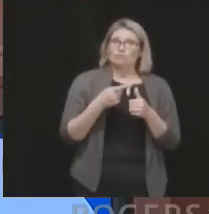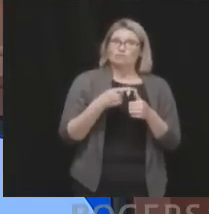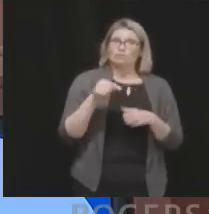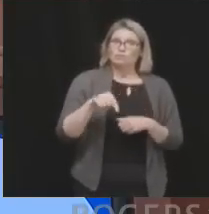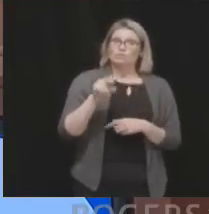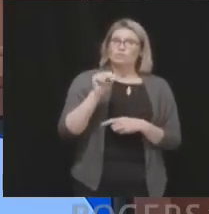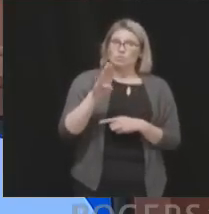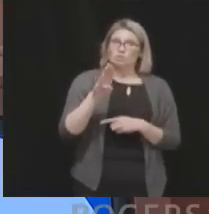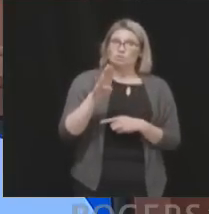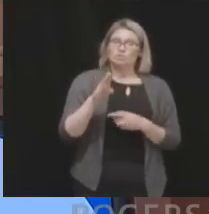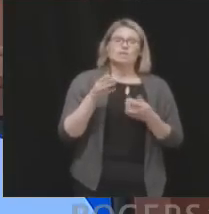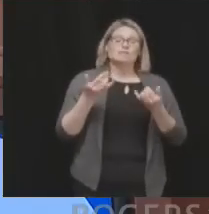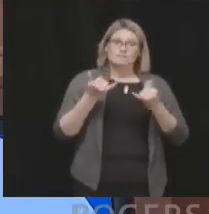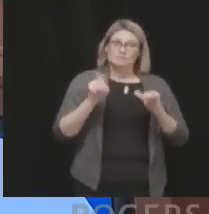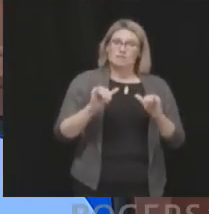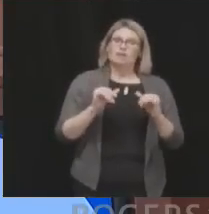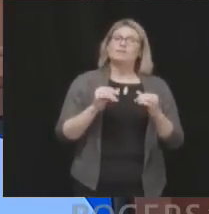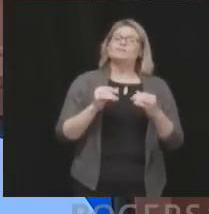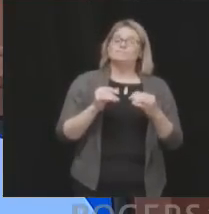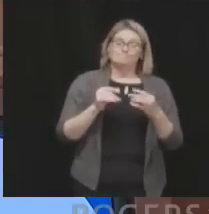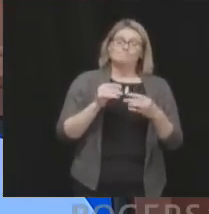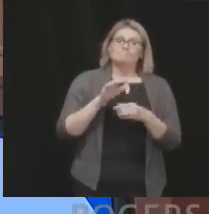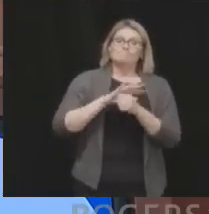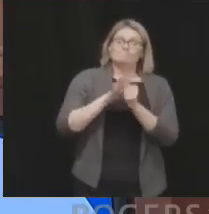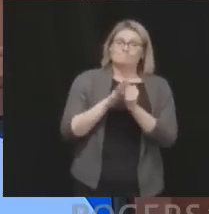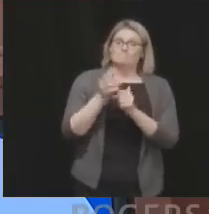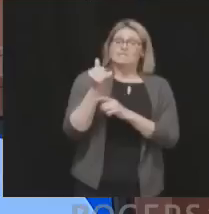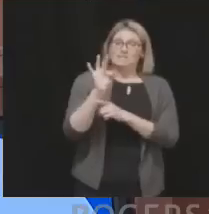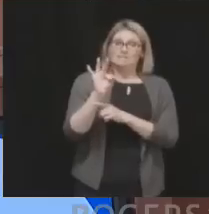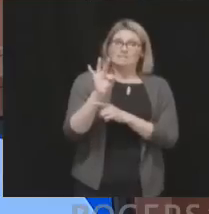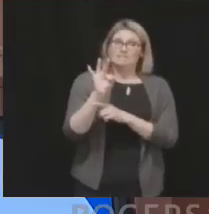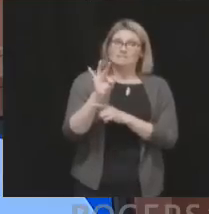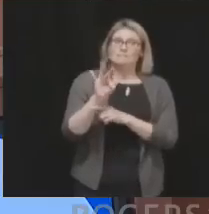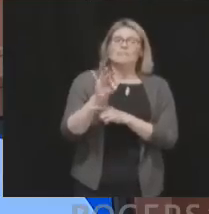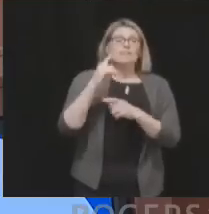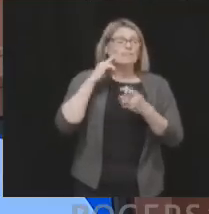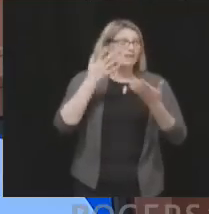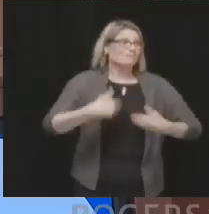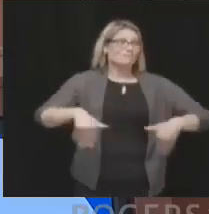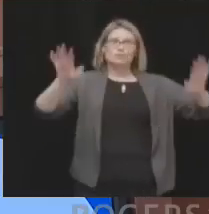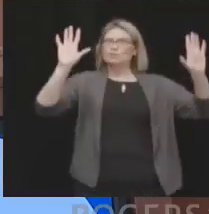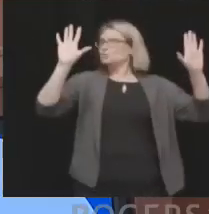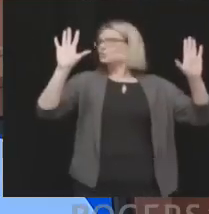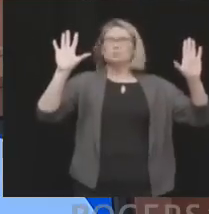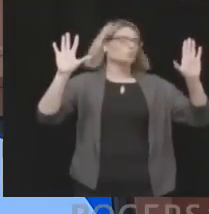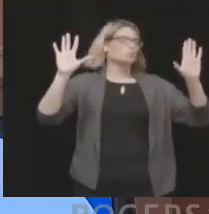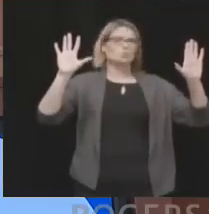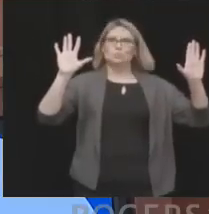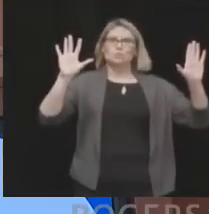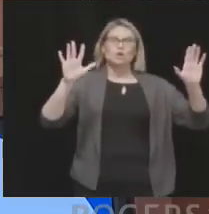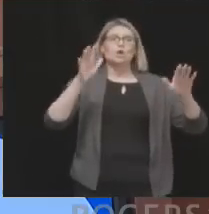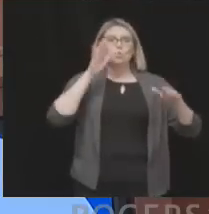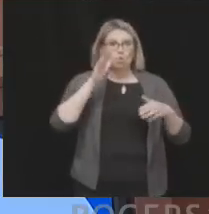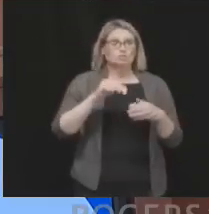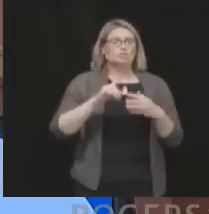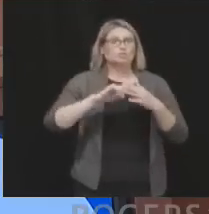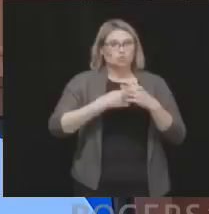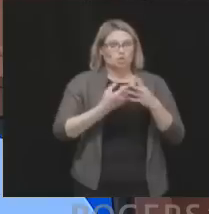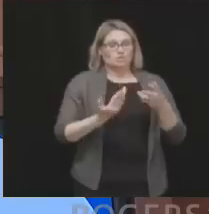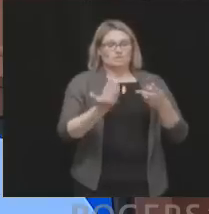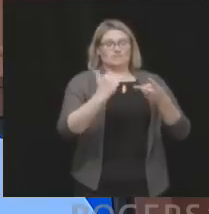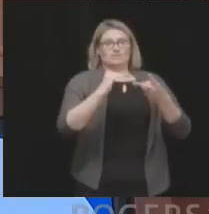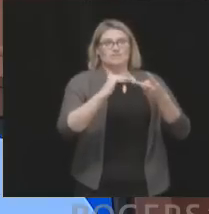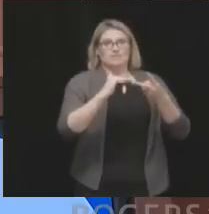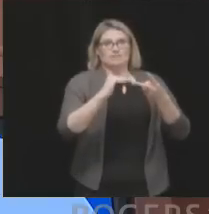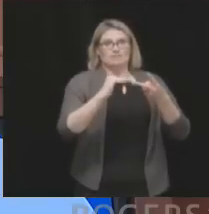to re-enter society in a careful and measured way. So thank you all. Continue to be